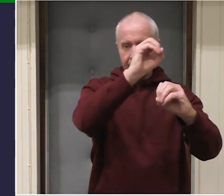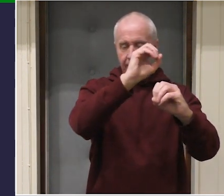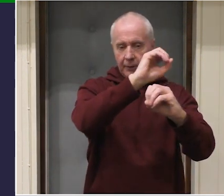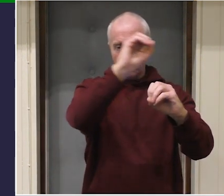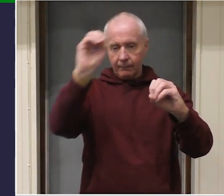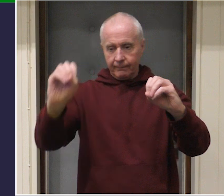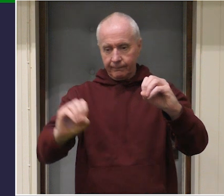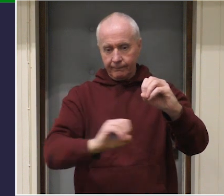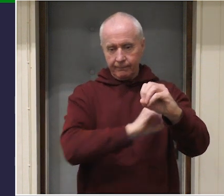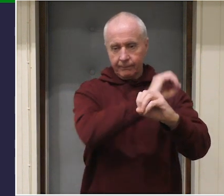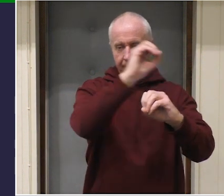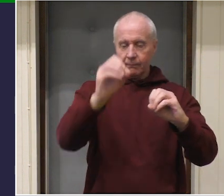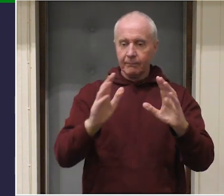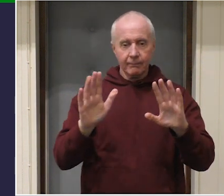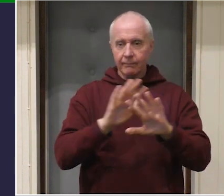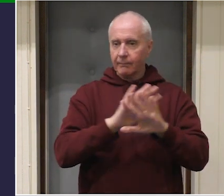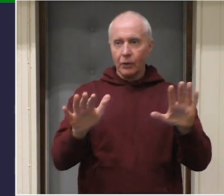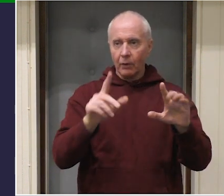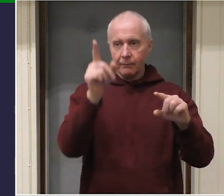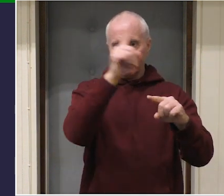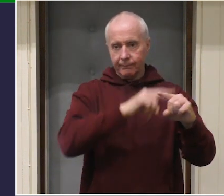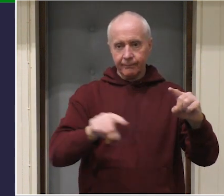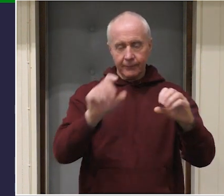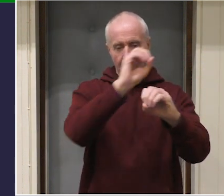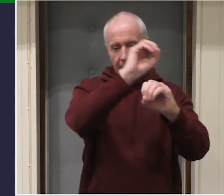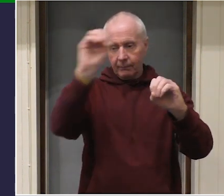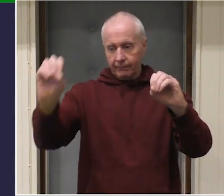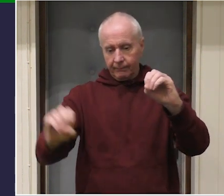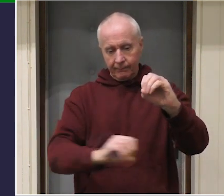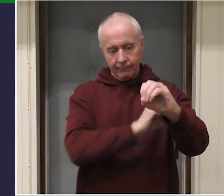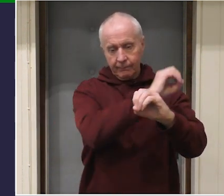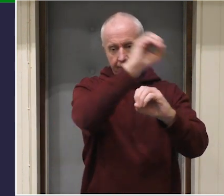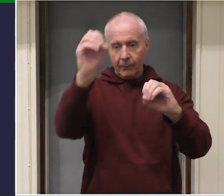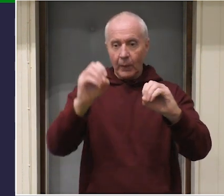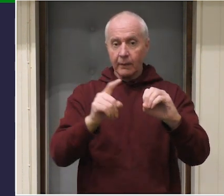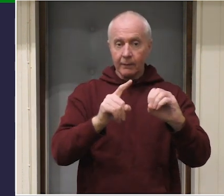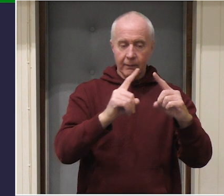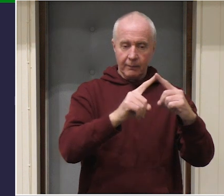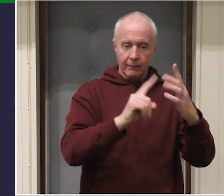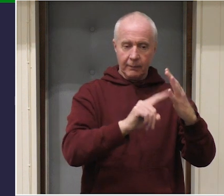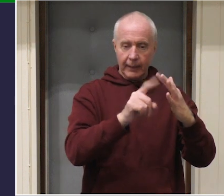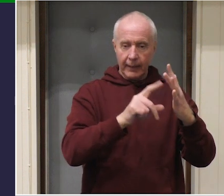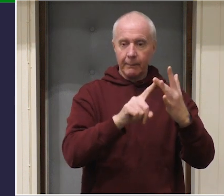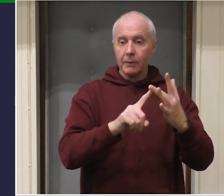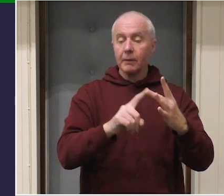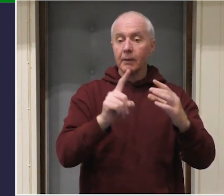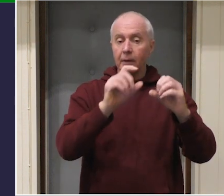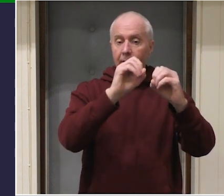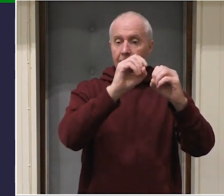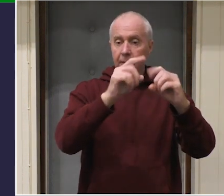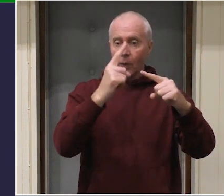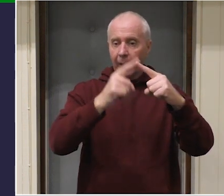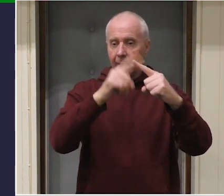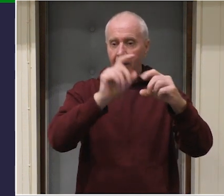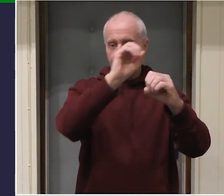ellipses. So instead of nice like that, you go like that. And when they move on an ellipse, they've got to go faster at one bit and slower at the